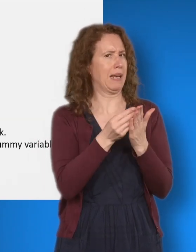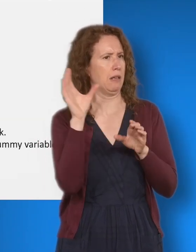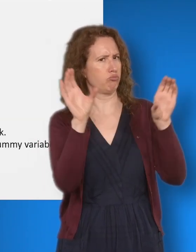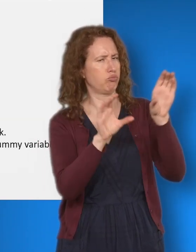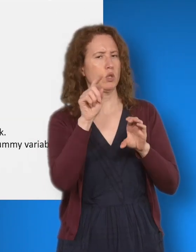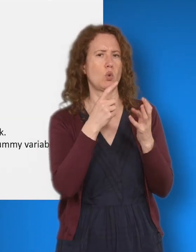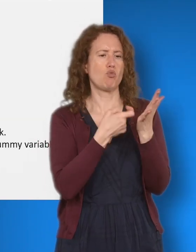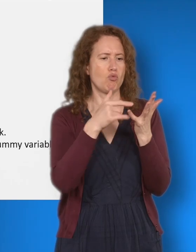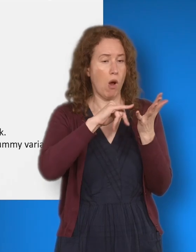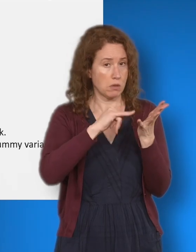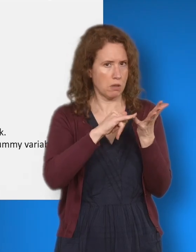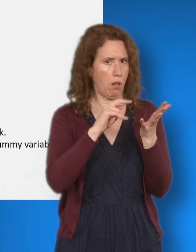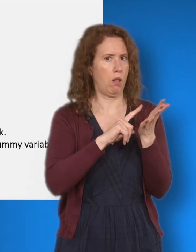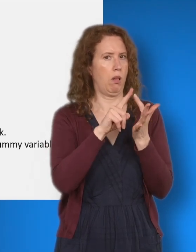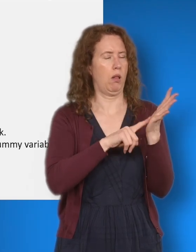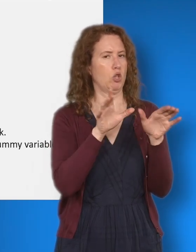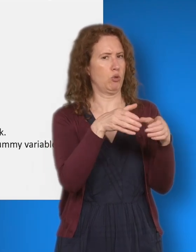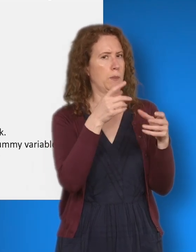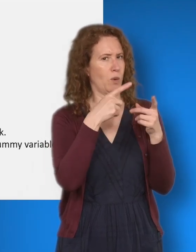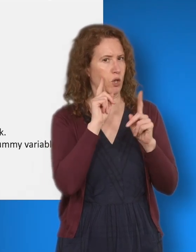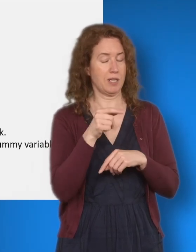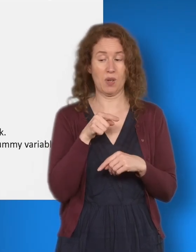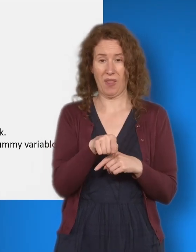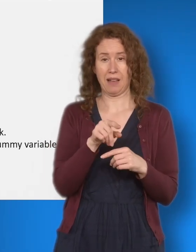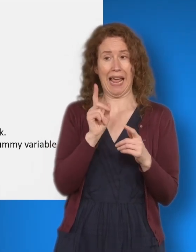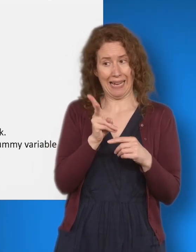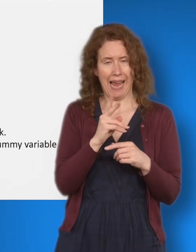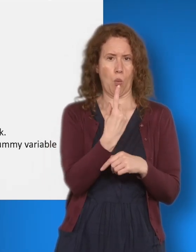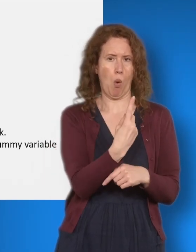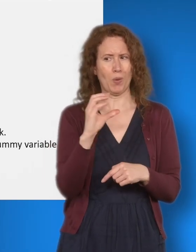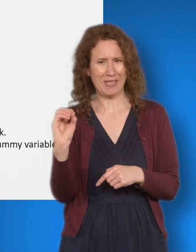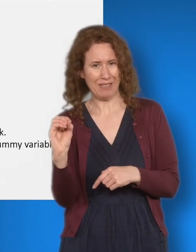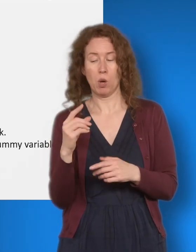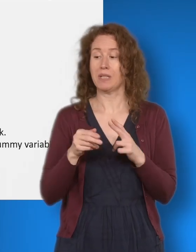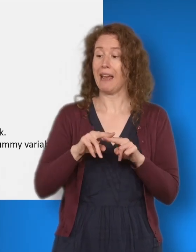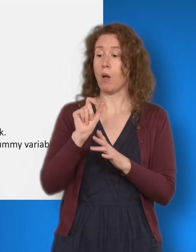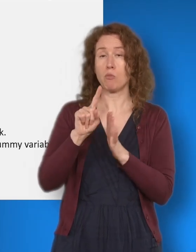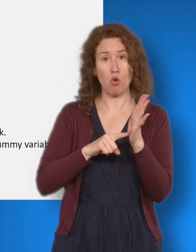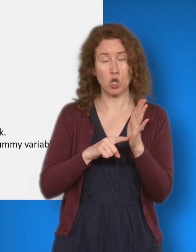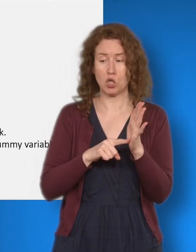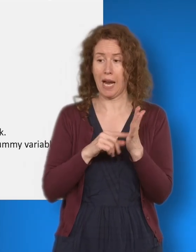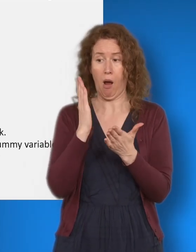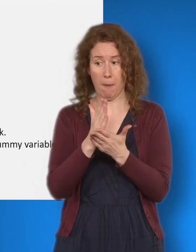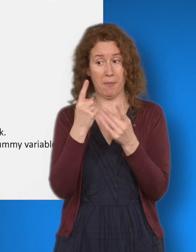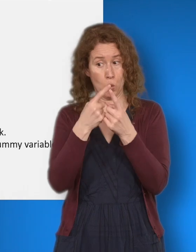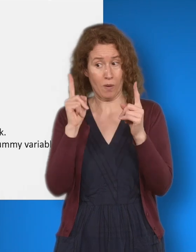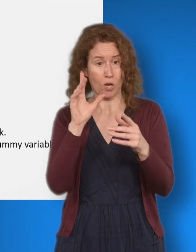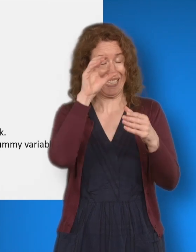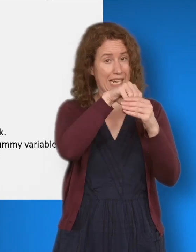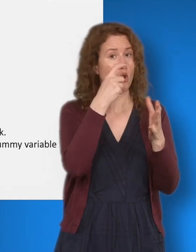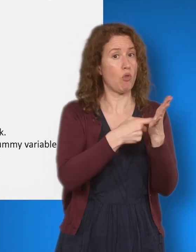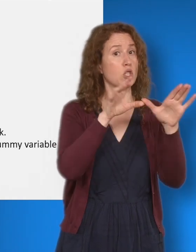funding. So we use this dummy variable to examine whether a project links to